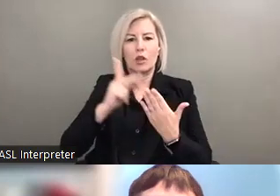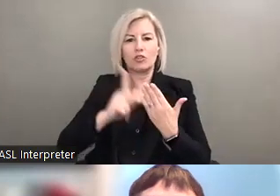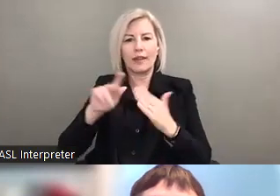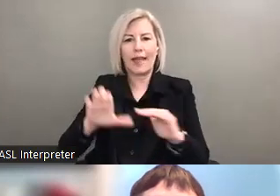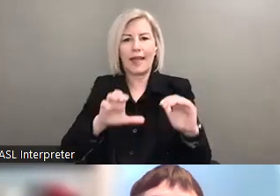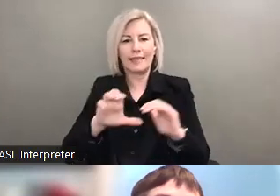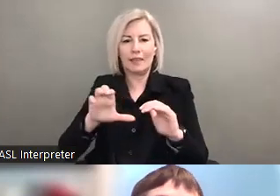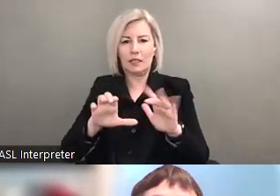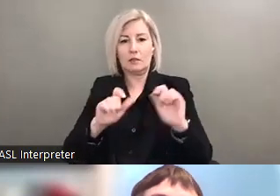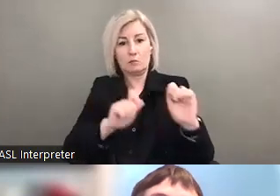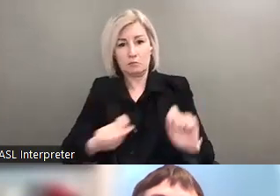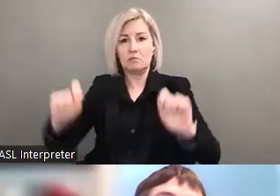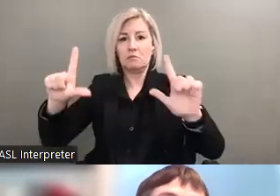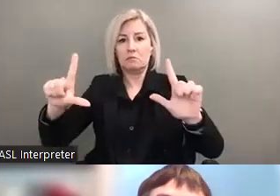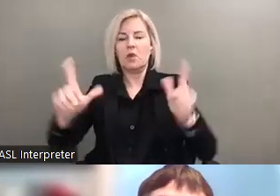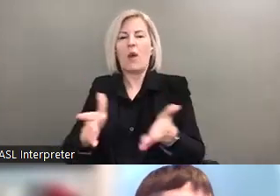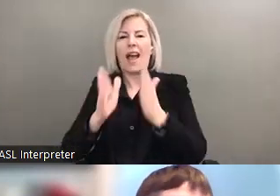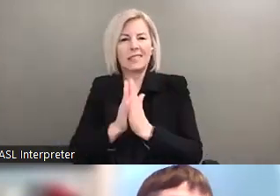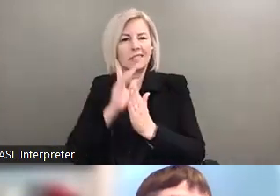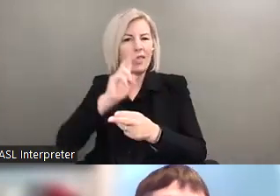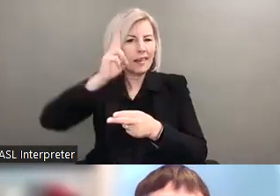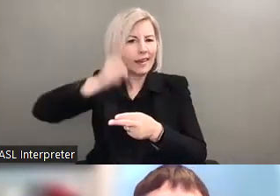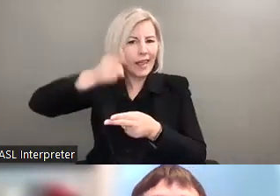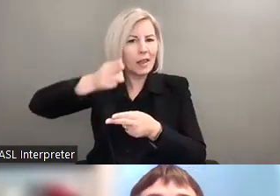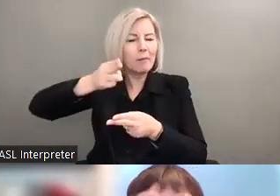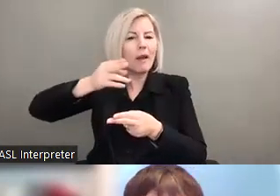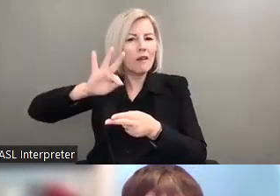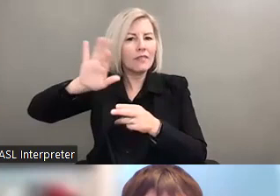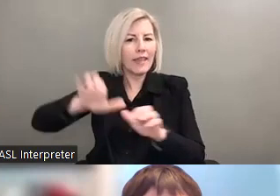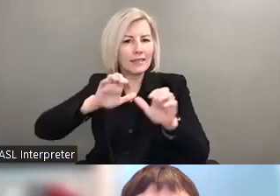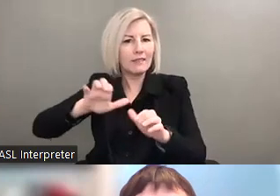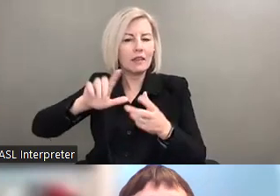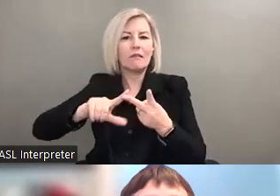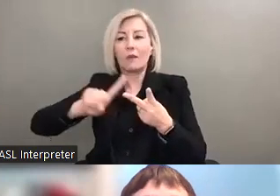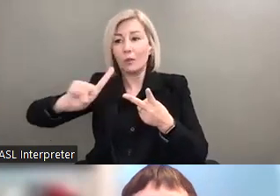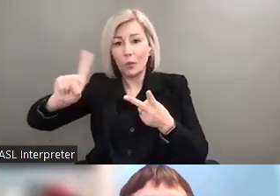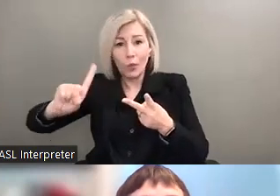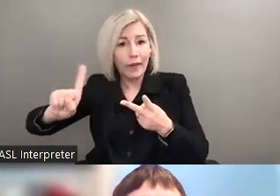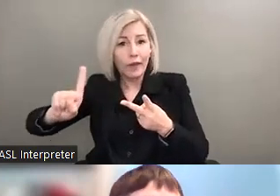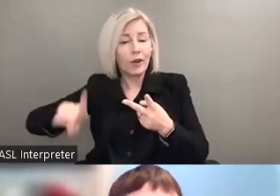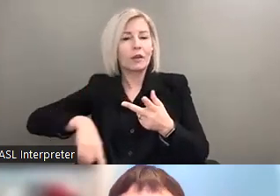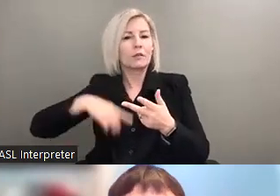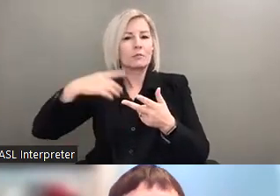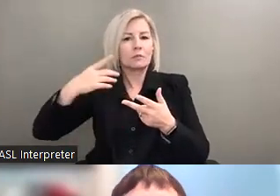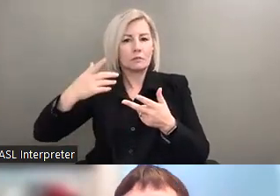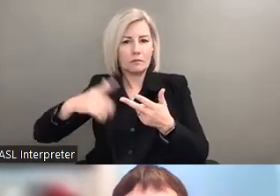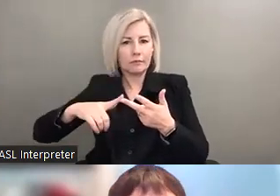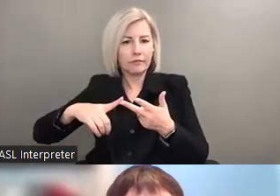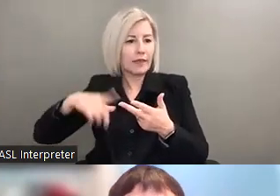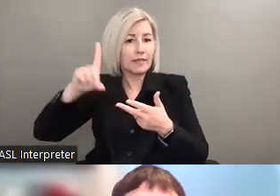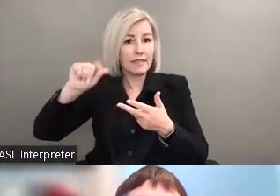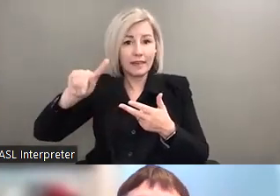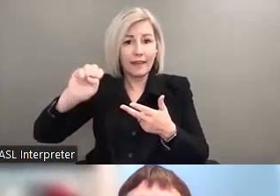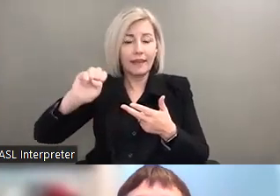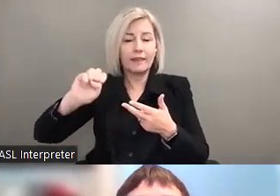get a pop-up window that will ask you for the name of the activity, the location of the activity date,